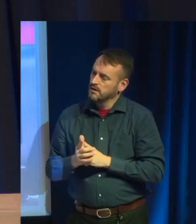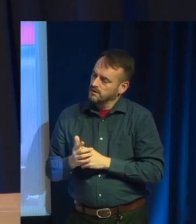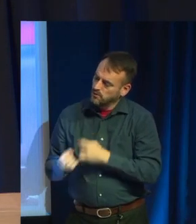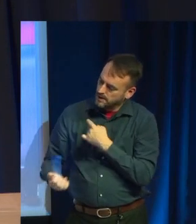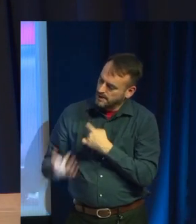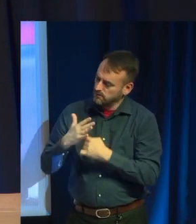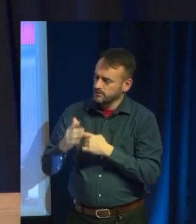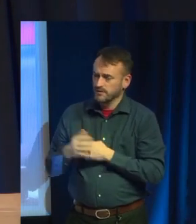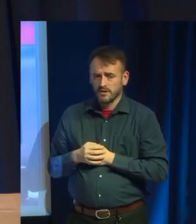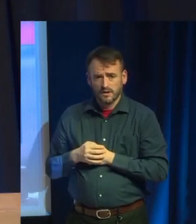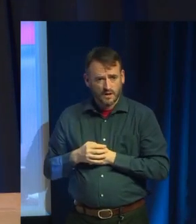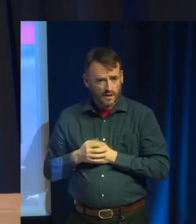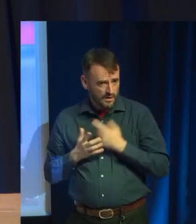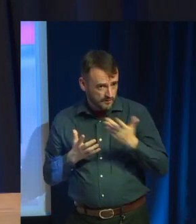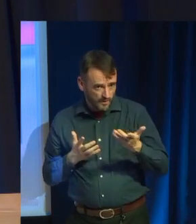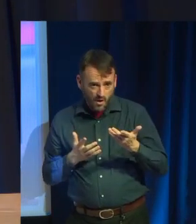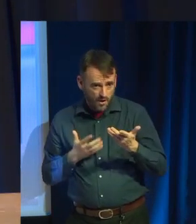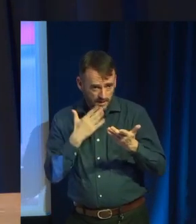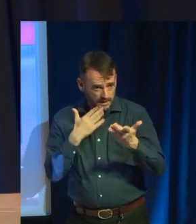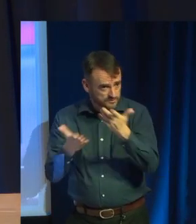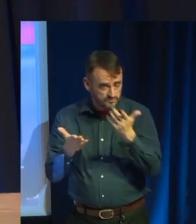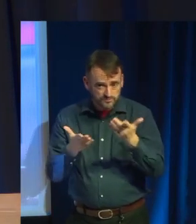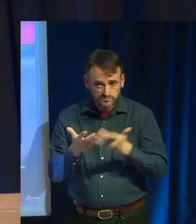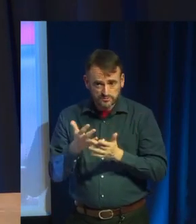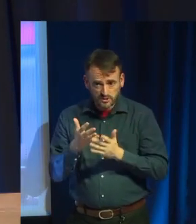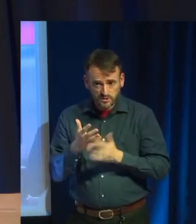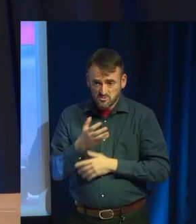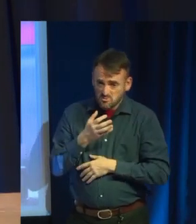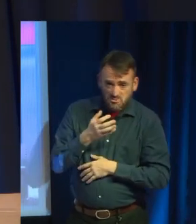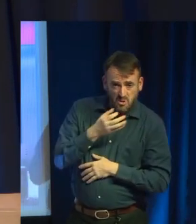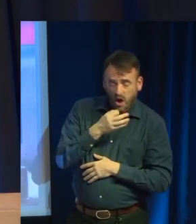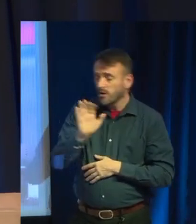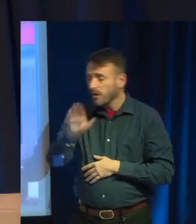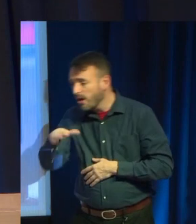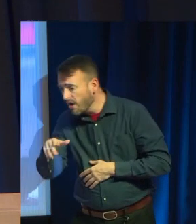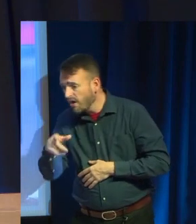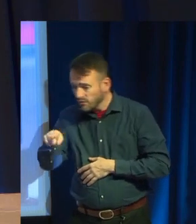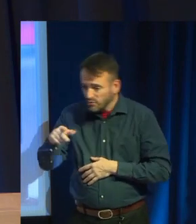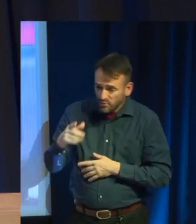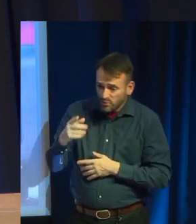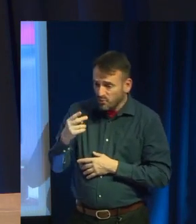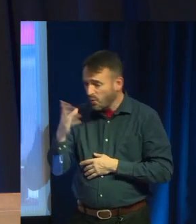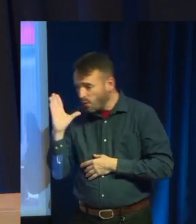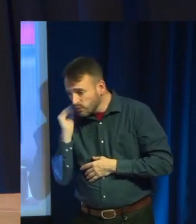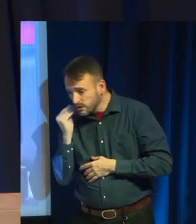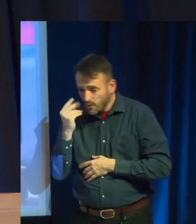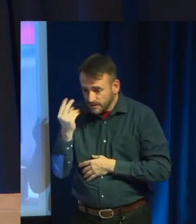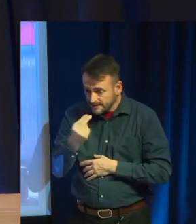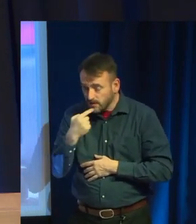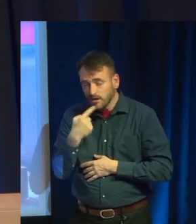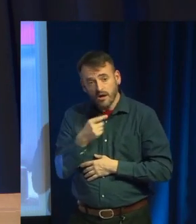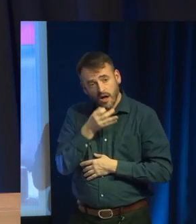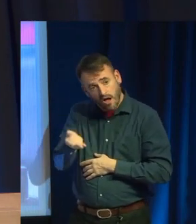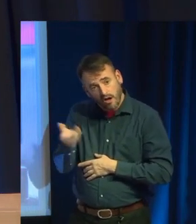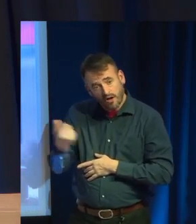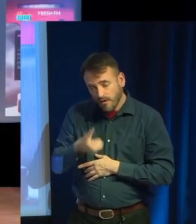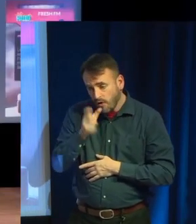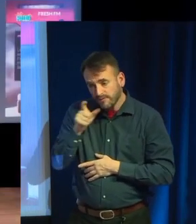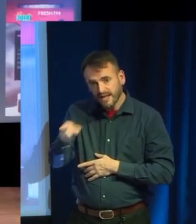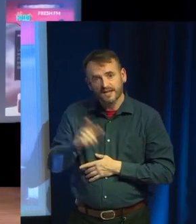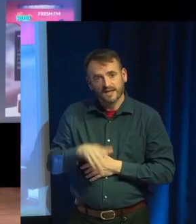find someone and ask them to have a coffee and just pick their brains, because they're really great. And then hire them for your games